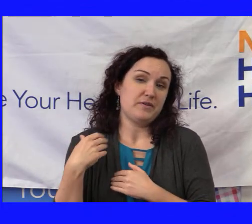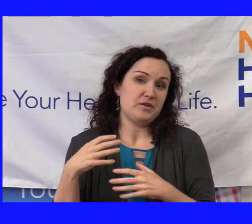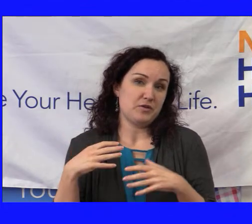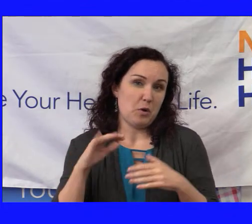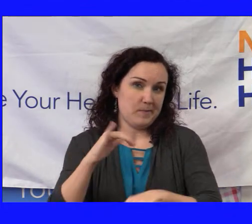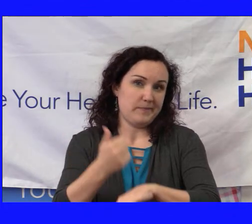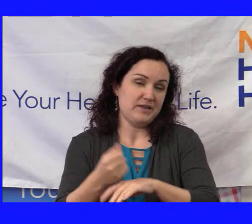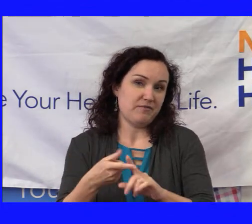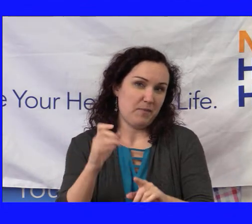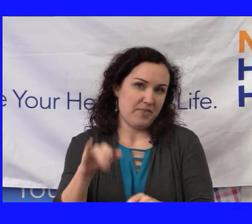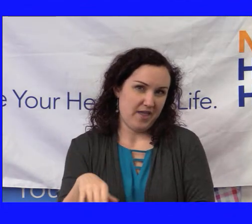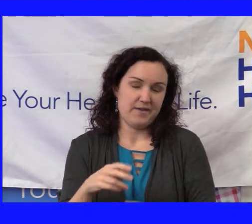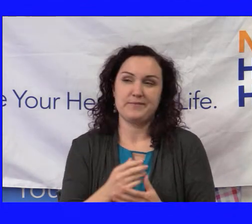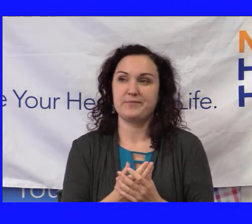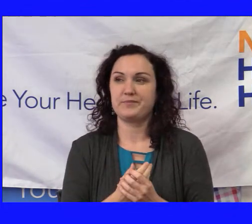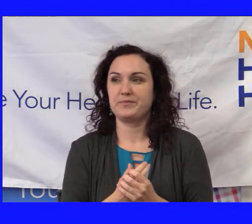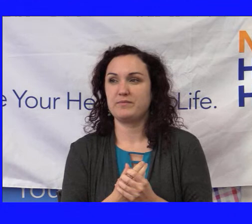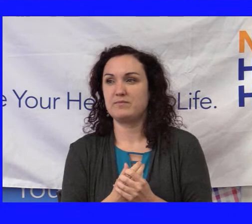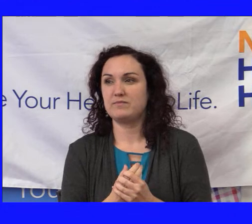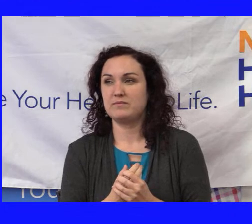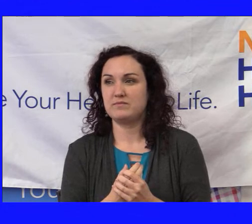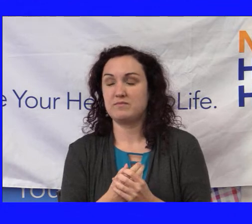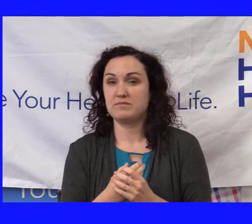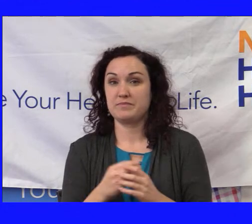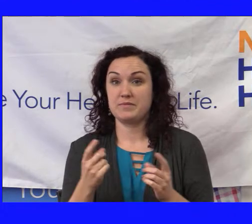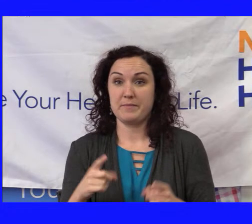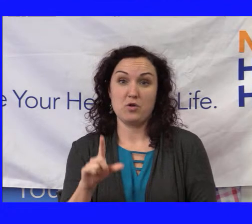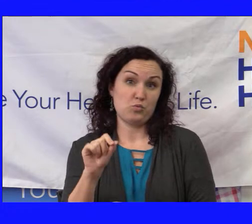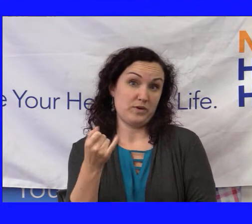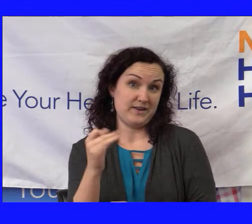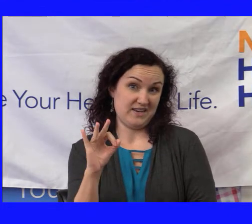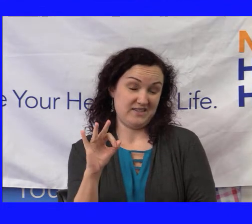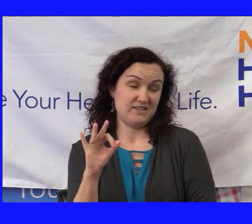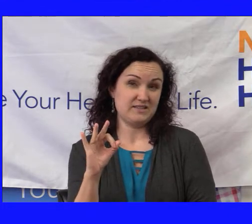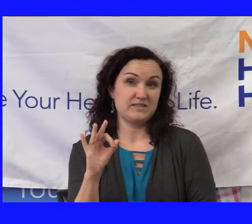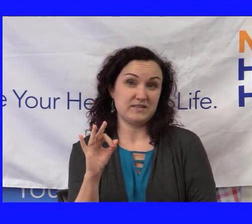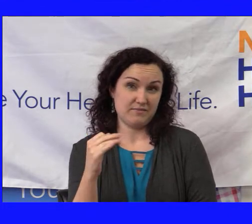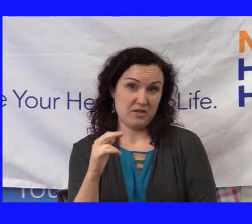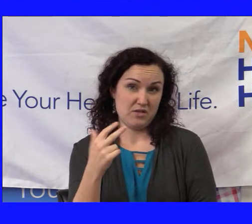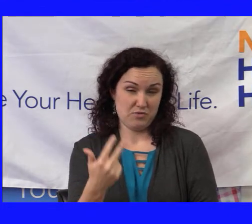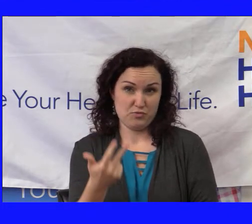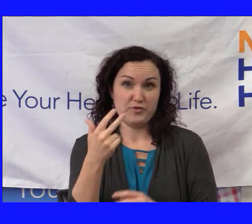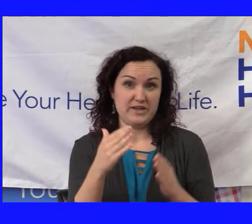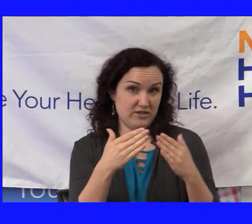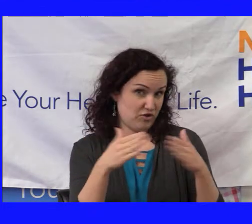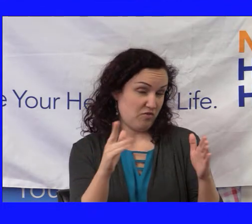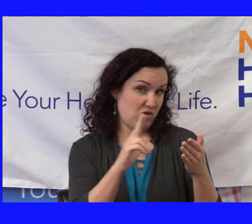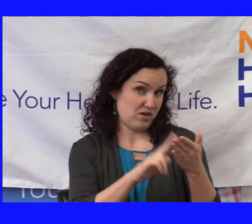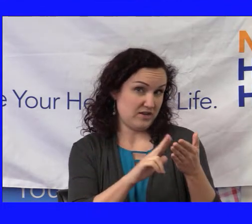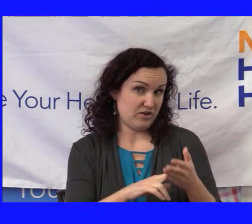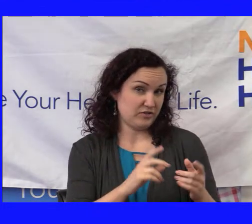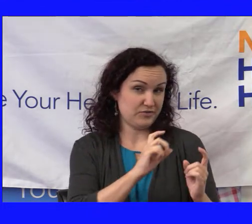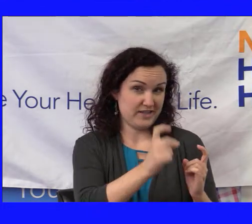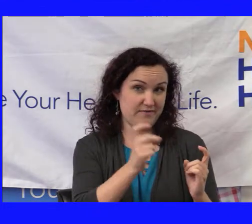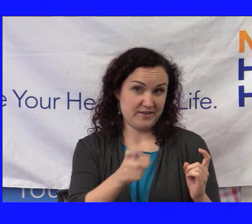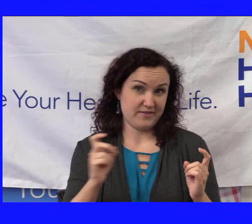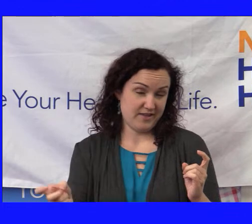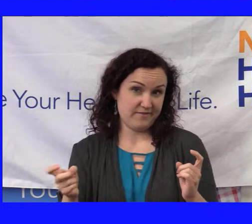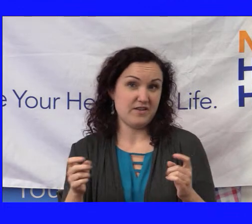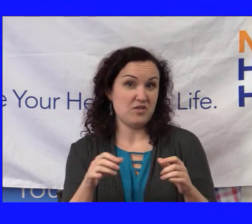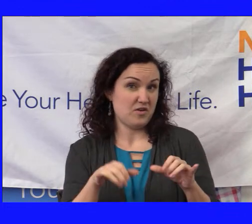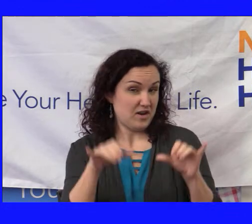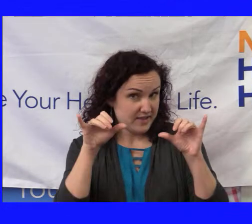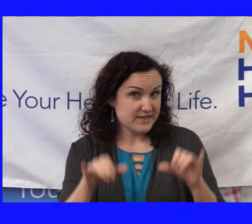preset prices. In 2019, there were 3 general contractors awarded under the